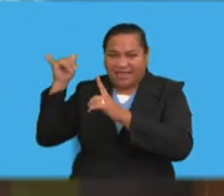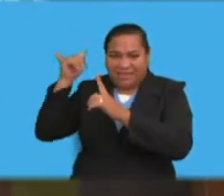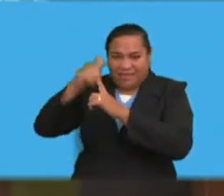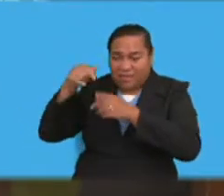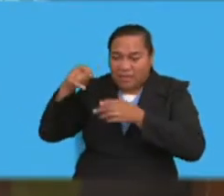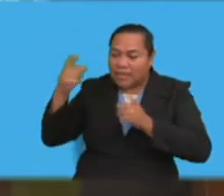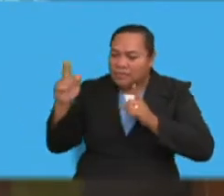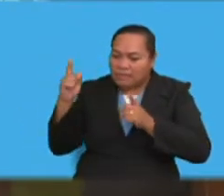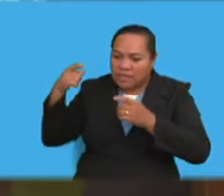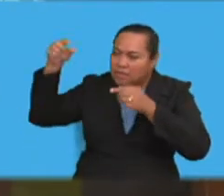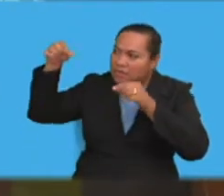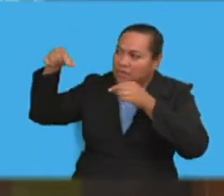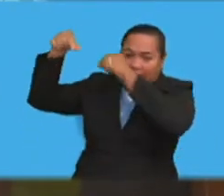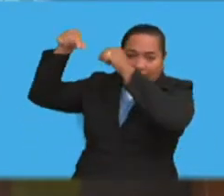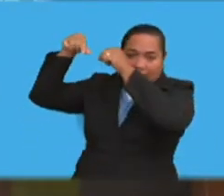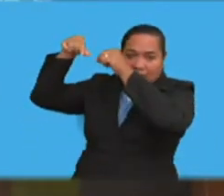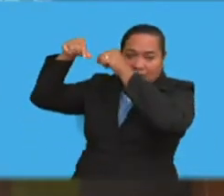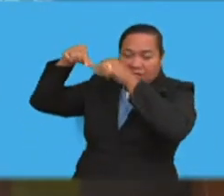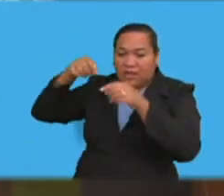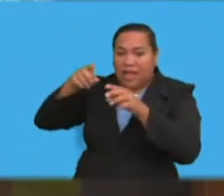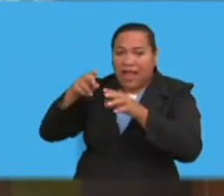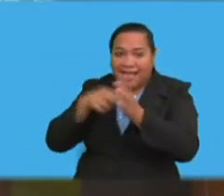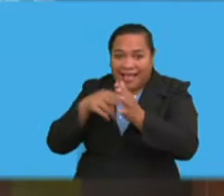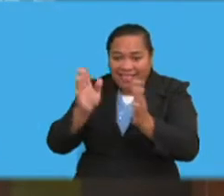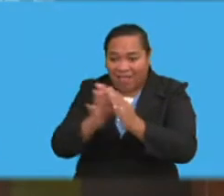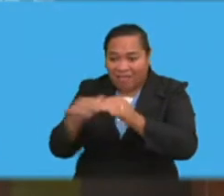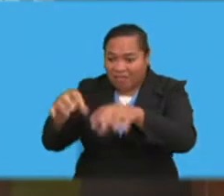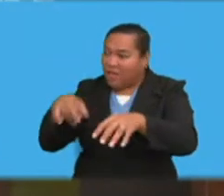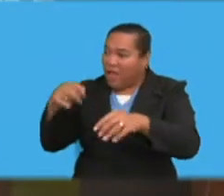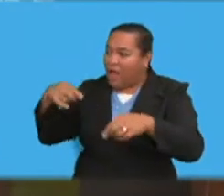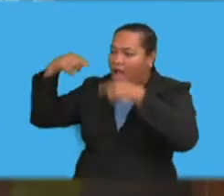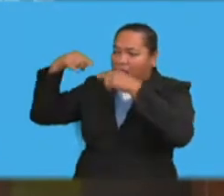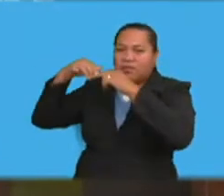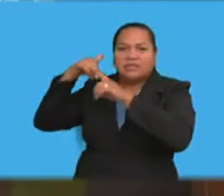15 kilometers upstream of Nadi town,